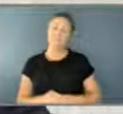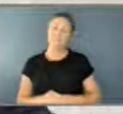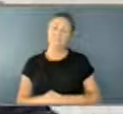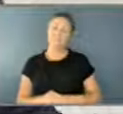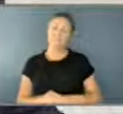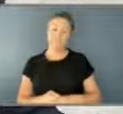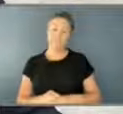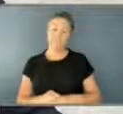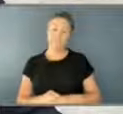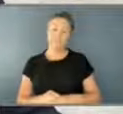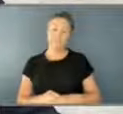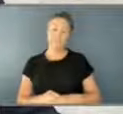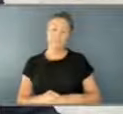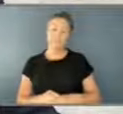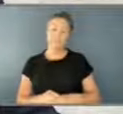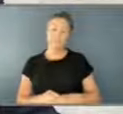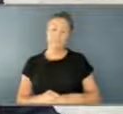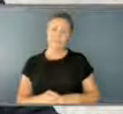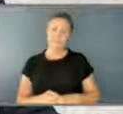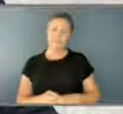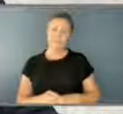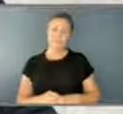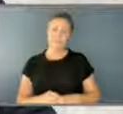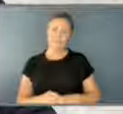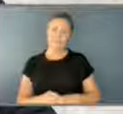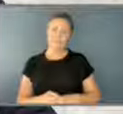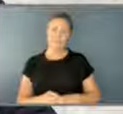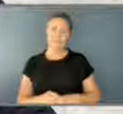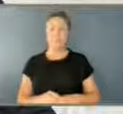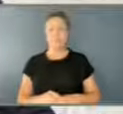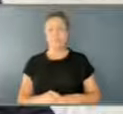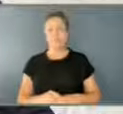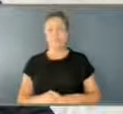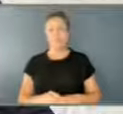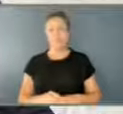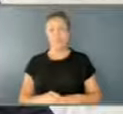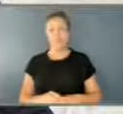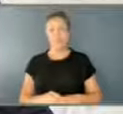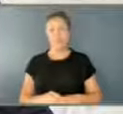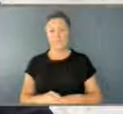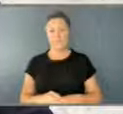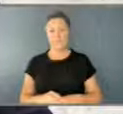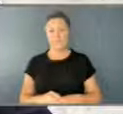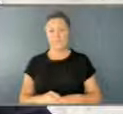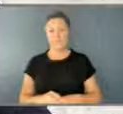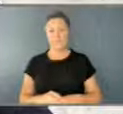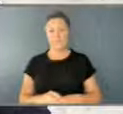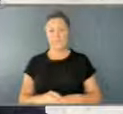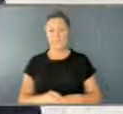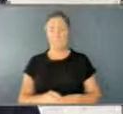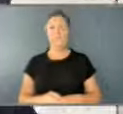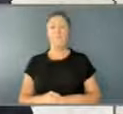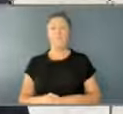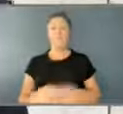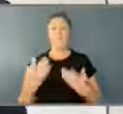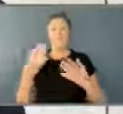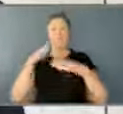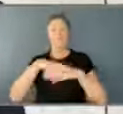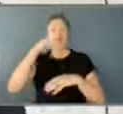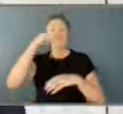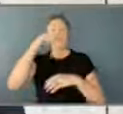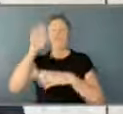though, that now people returning to Australia are returning with more contagious strains of the virus? And